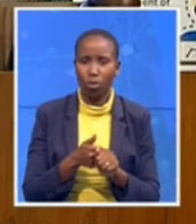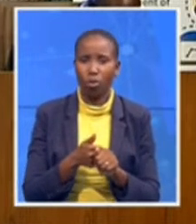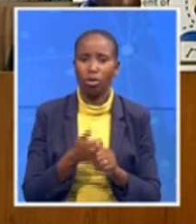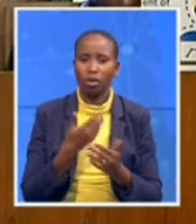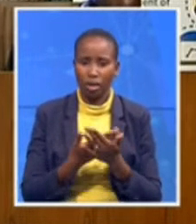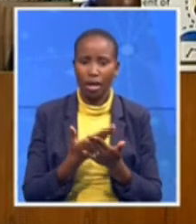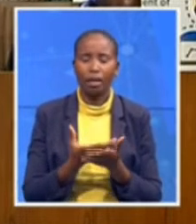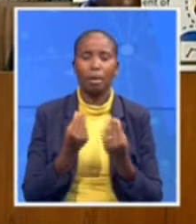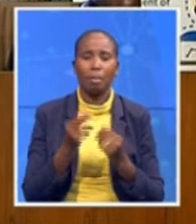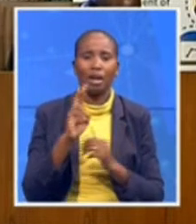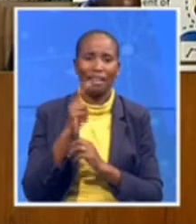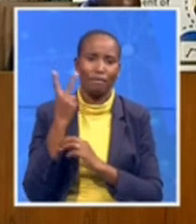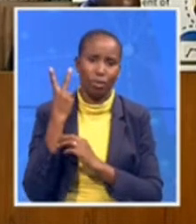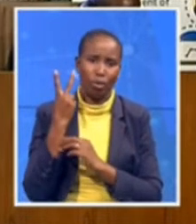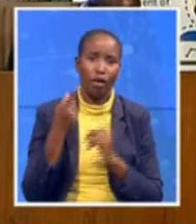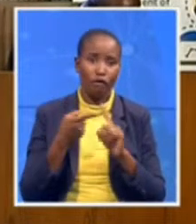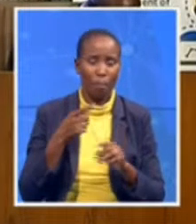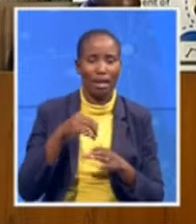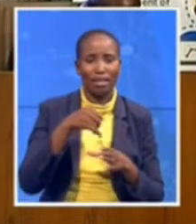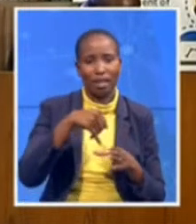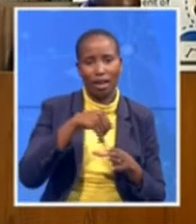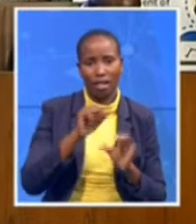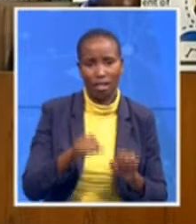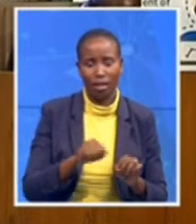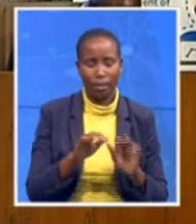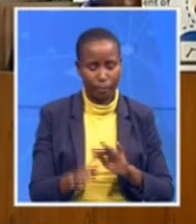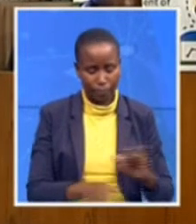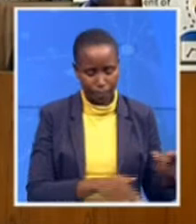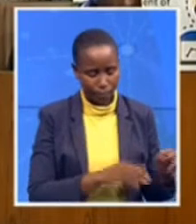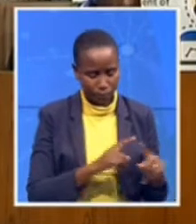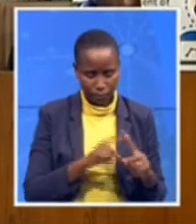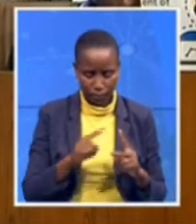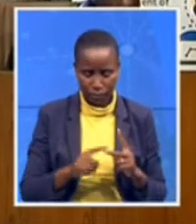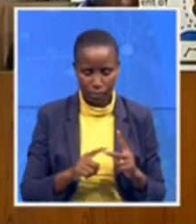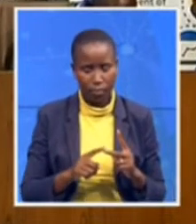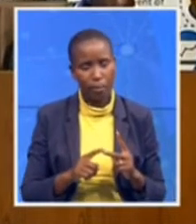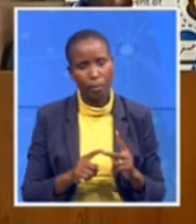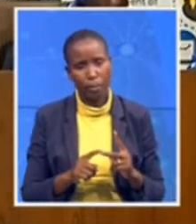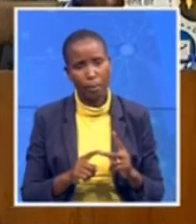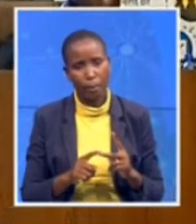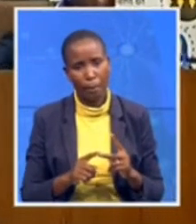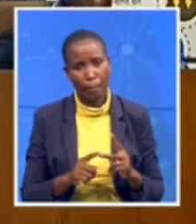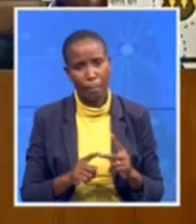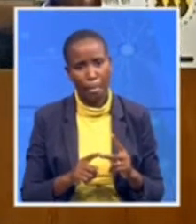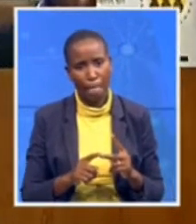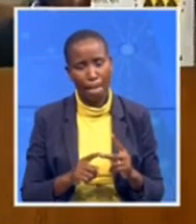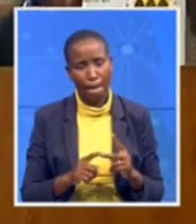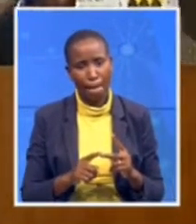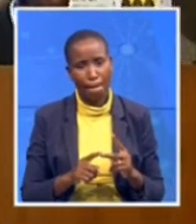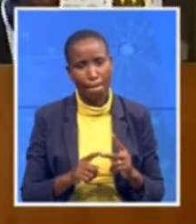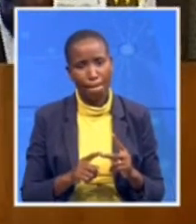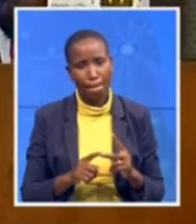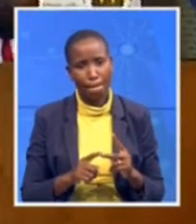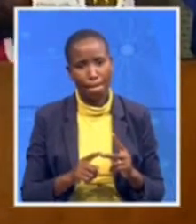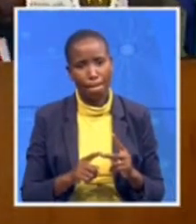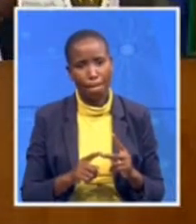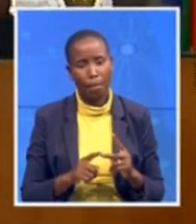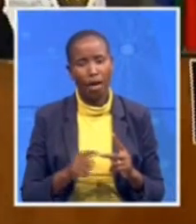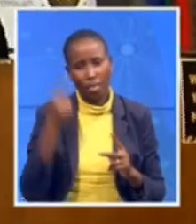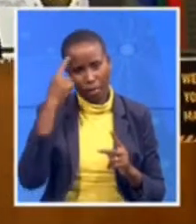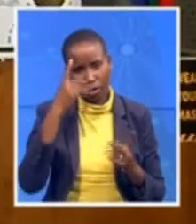other part is on the user-generated content. I think the chairperson really make that distinction quite clear to say